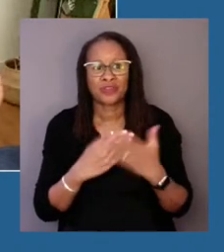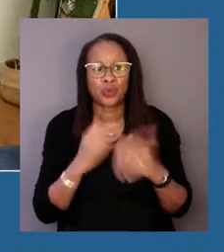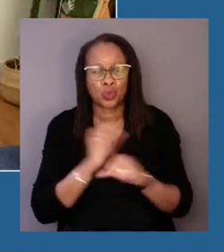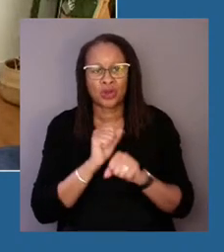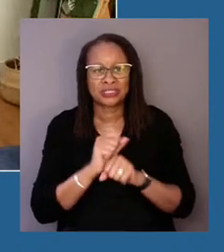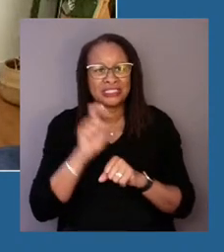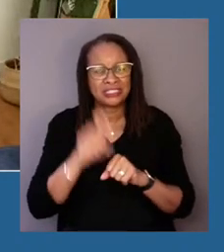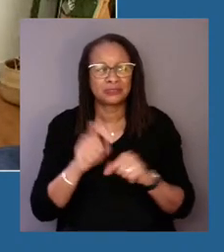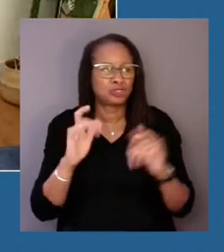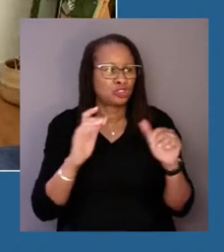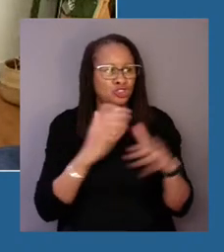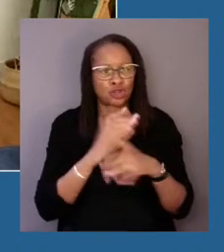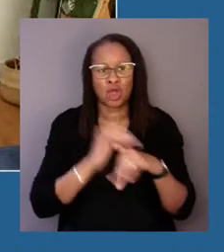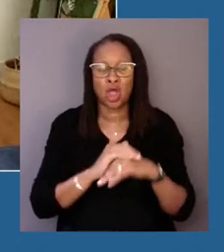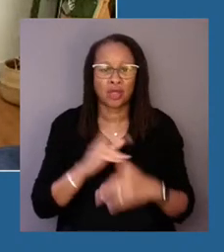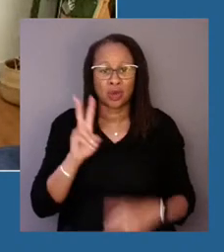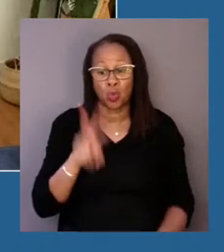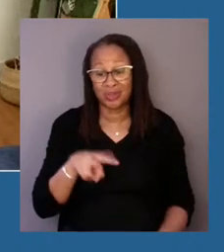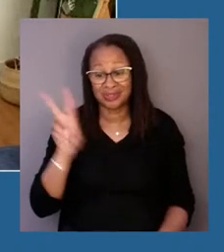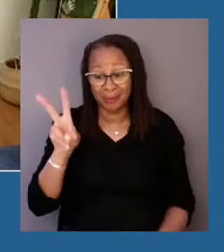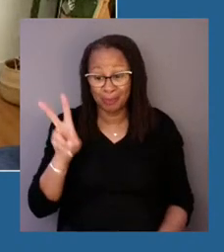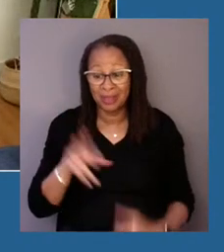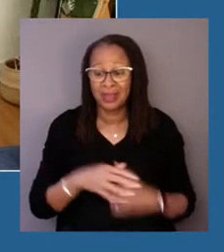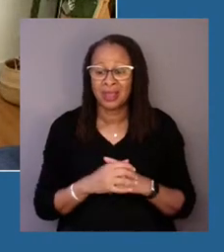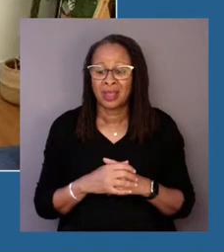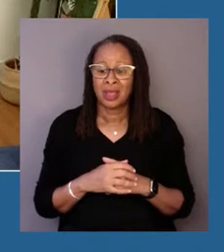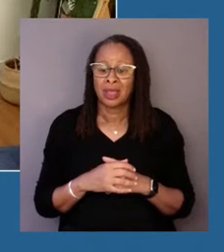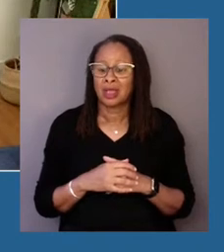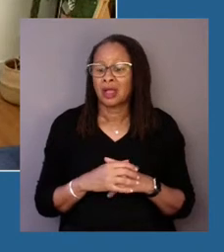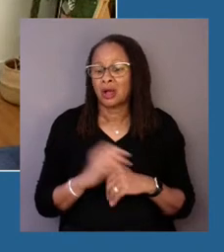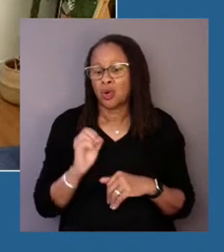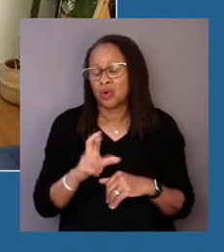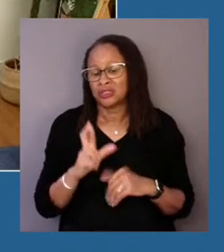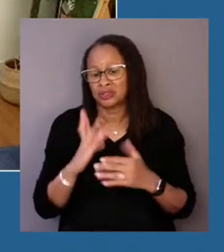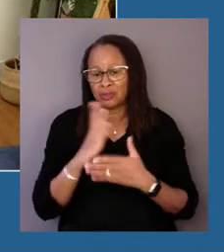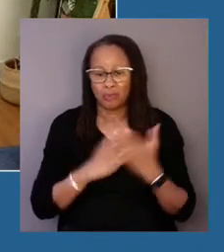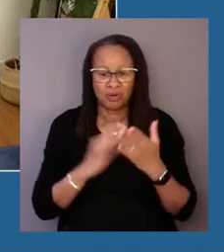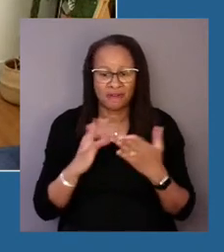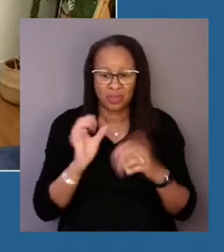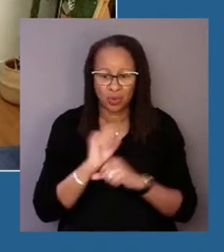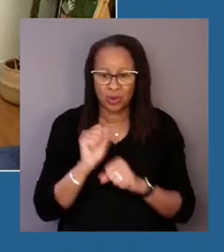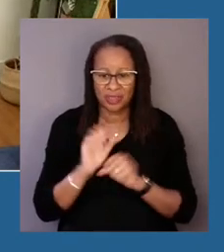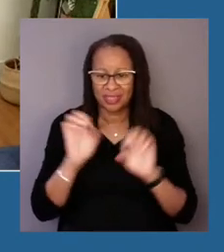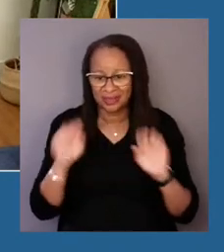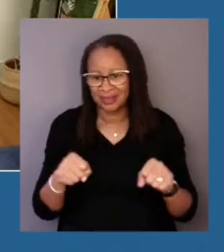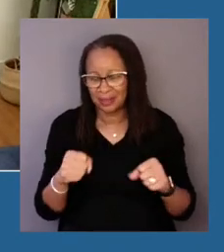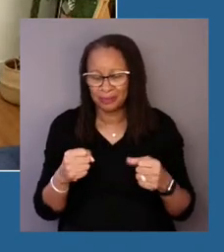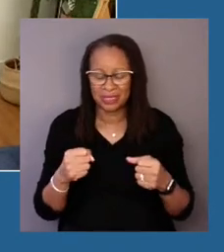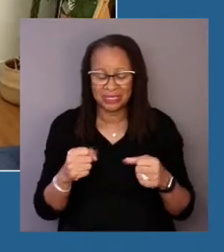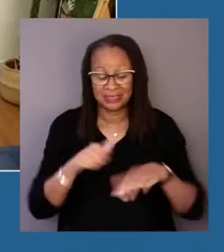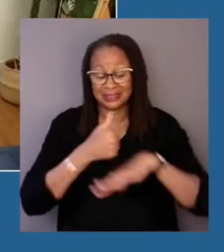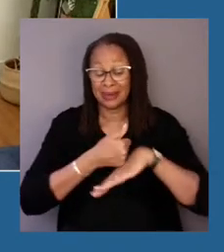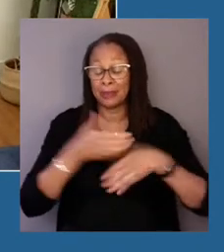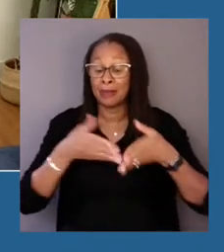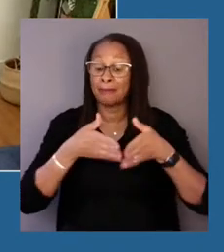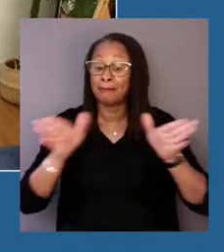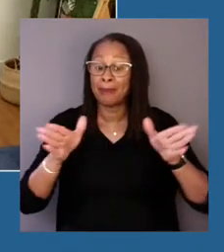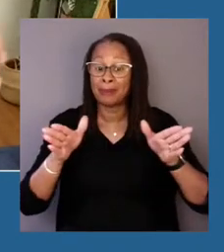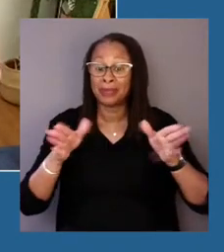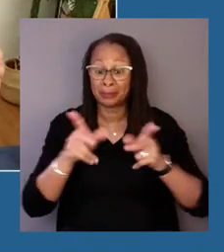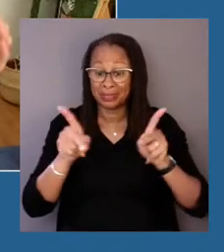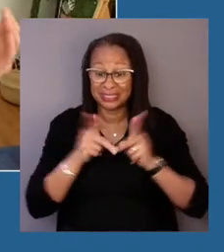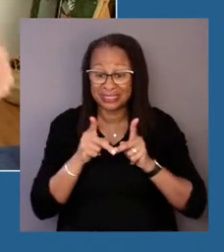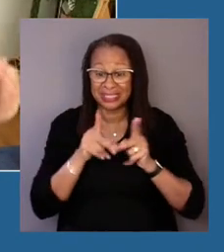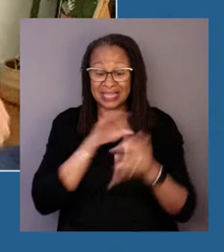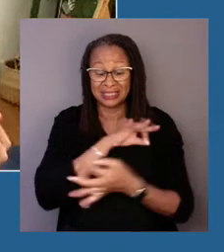network? Is there a version of the artwork that can be, put in public places and ideally in those public